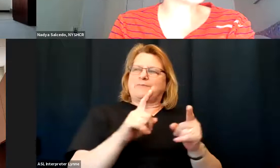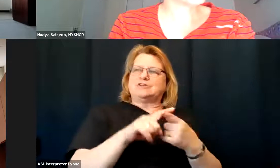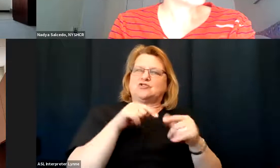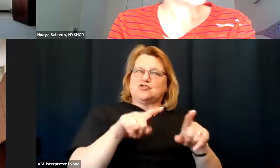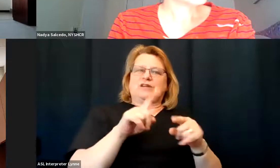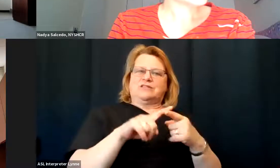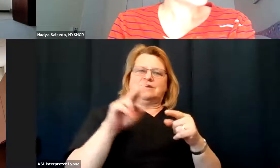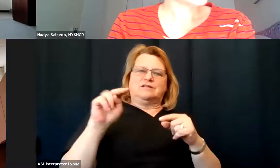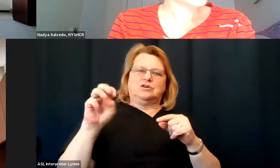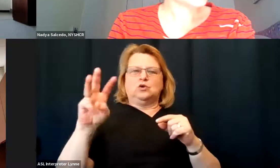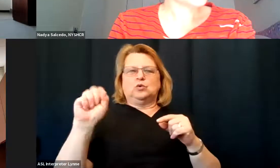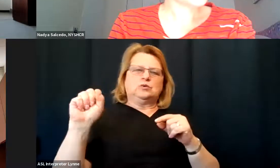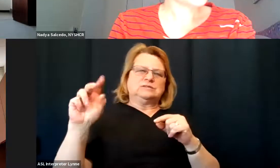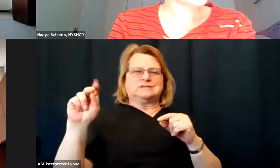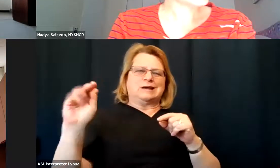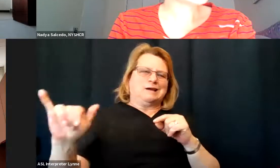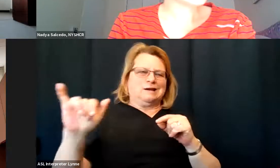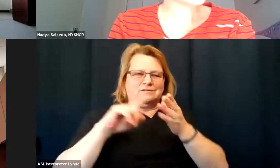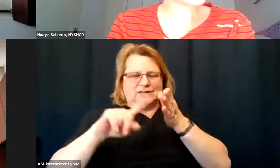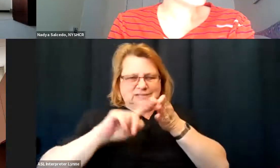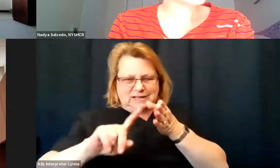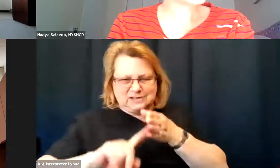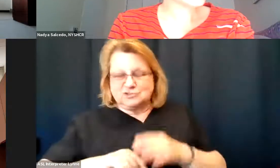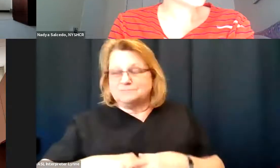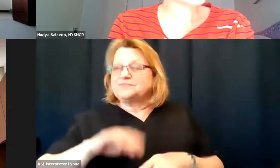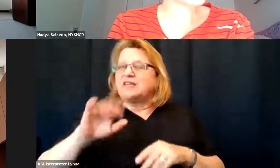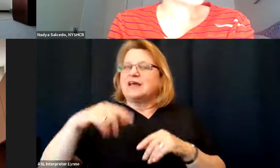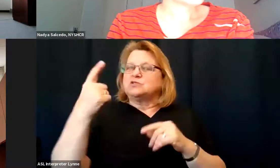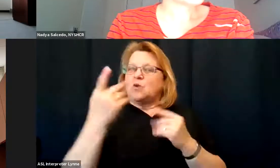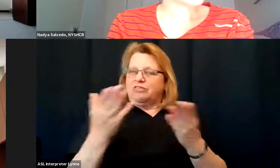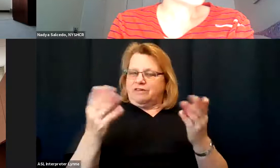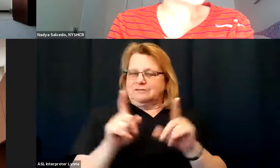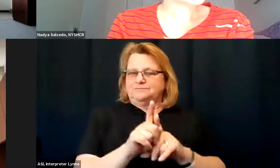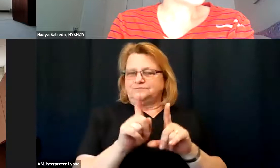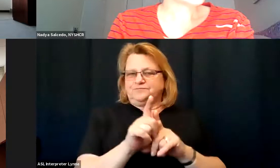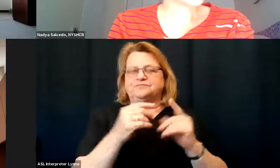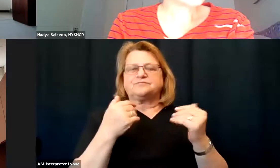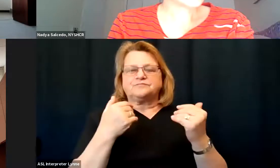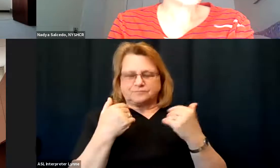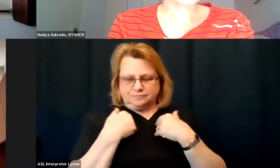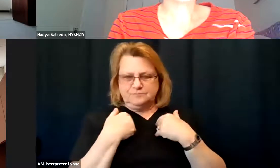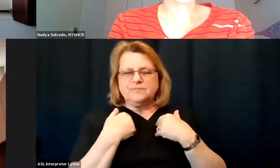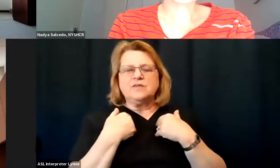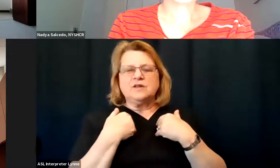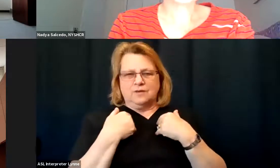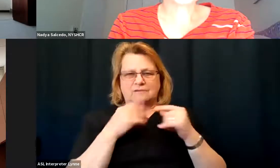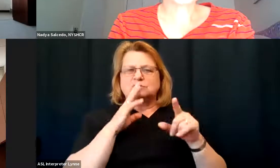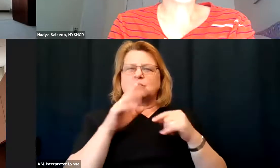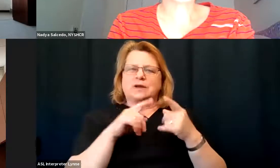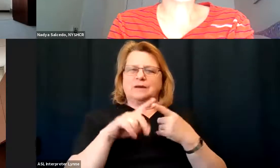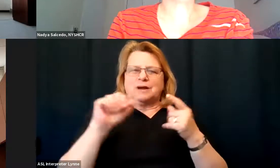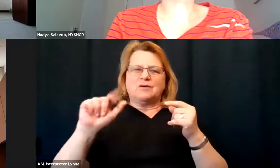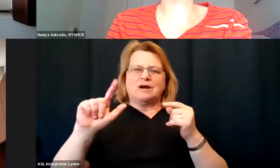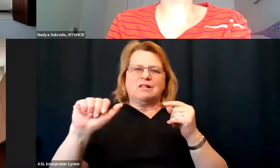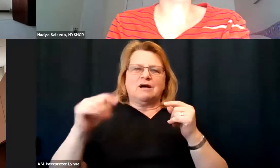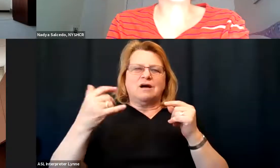investigation. So that's one thing. We also have kind of going to what Alejandro was talking about